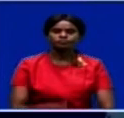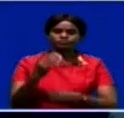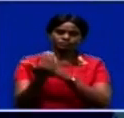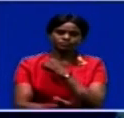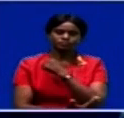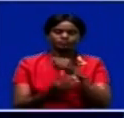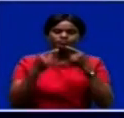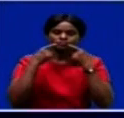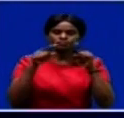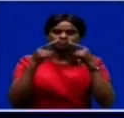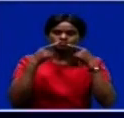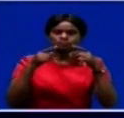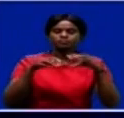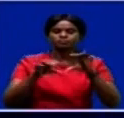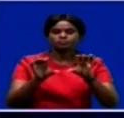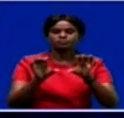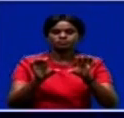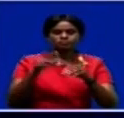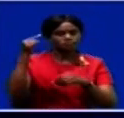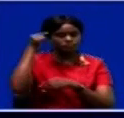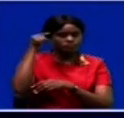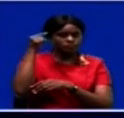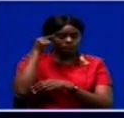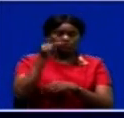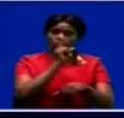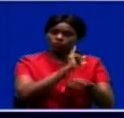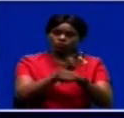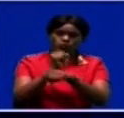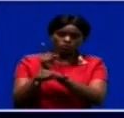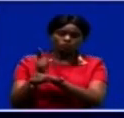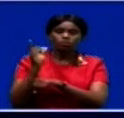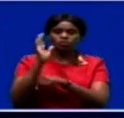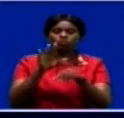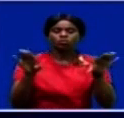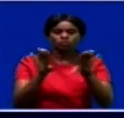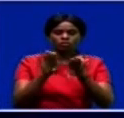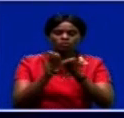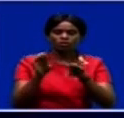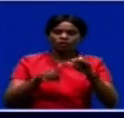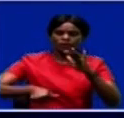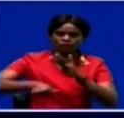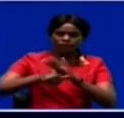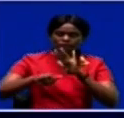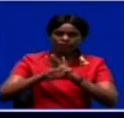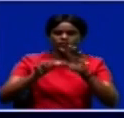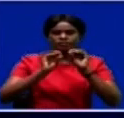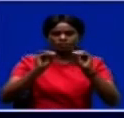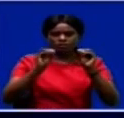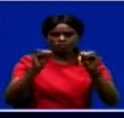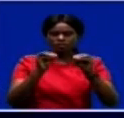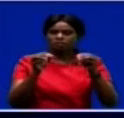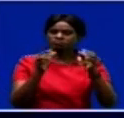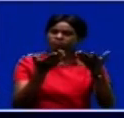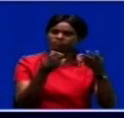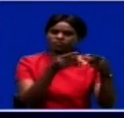Welcome back. We continue with the news. Government has threatened to close unlicensed private tertiary institutions on the Copper